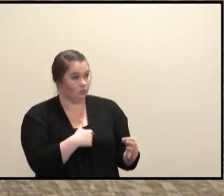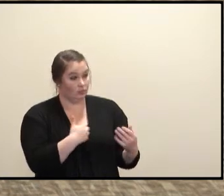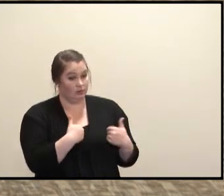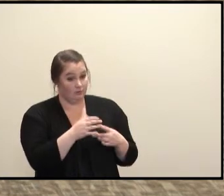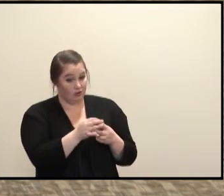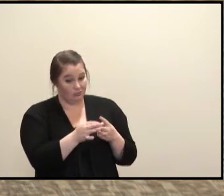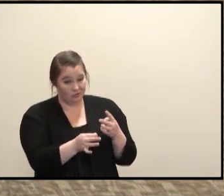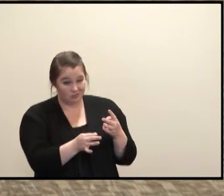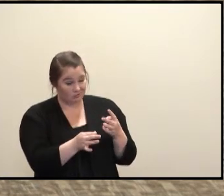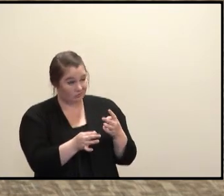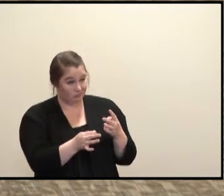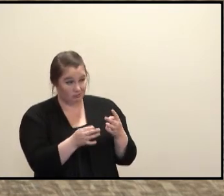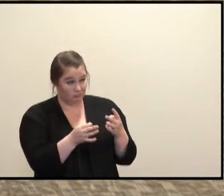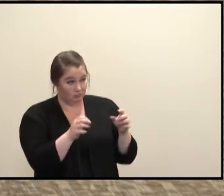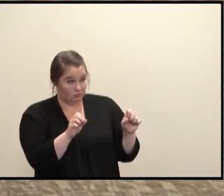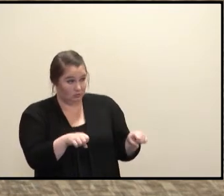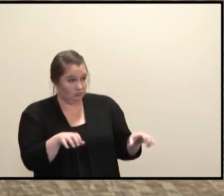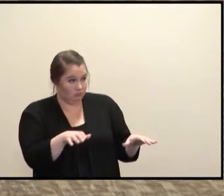table?